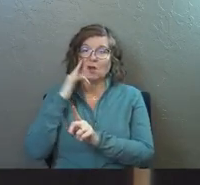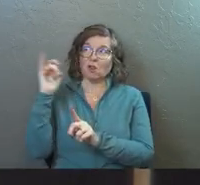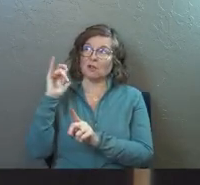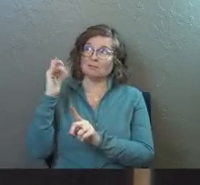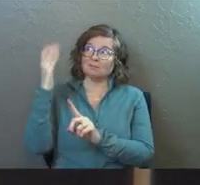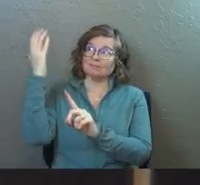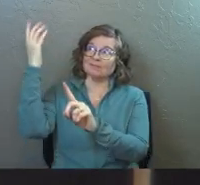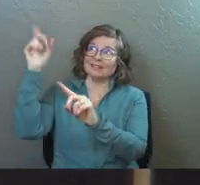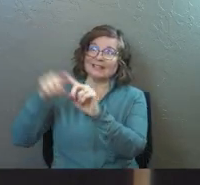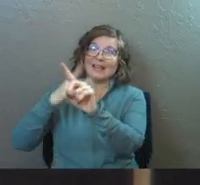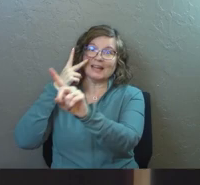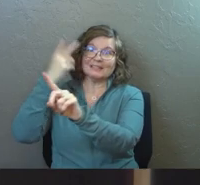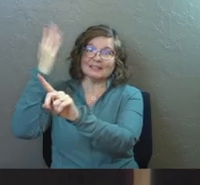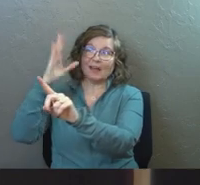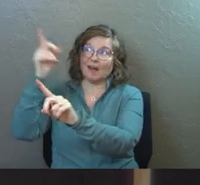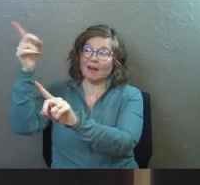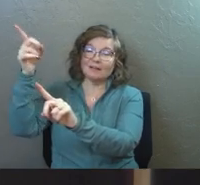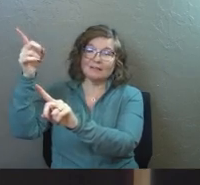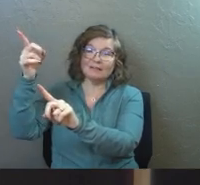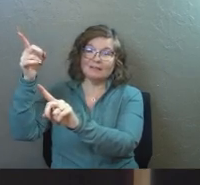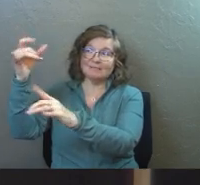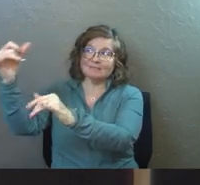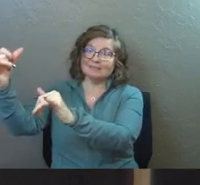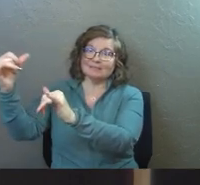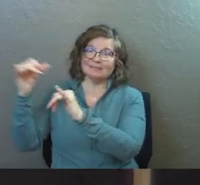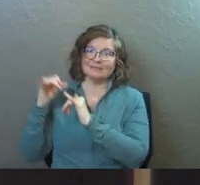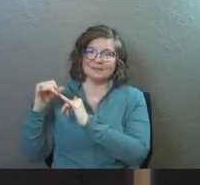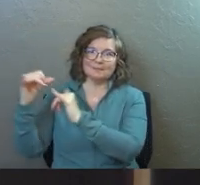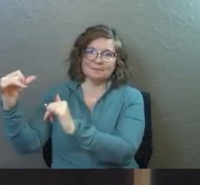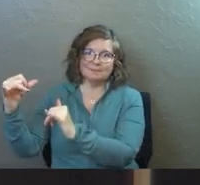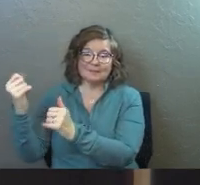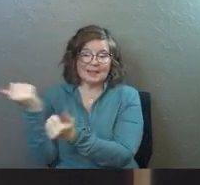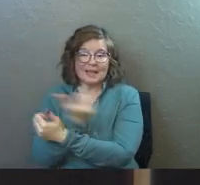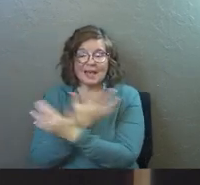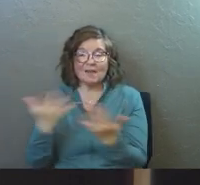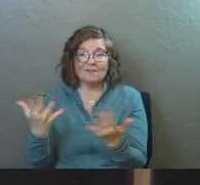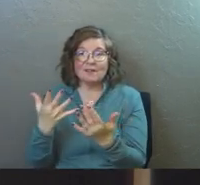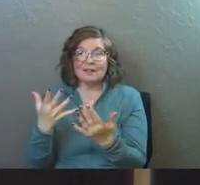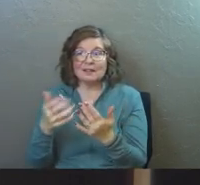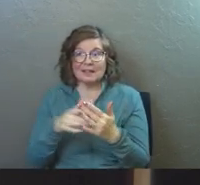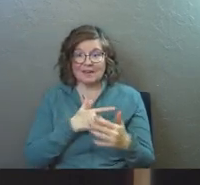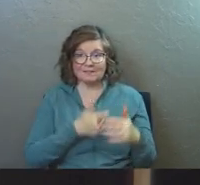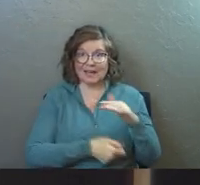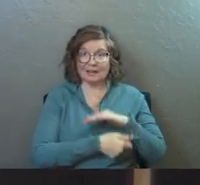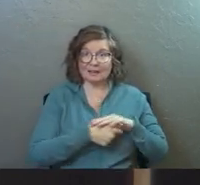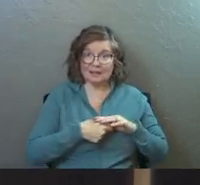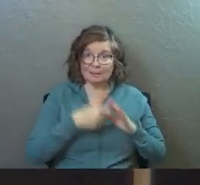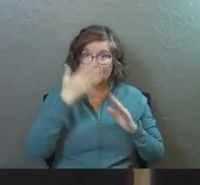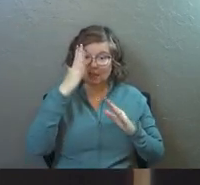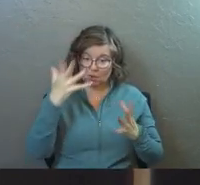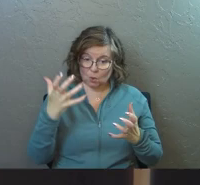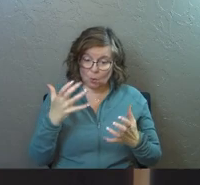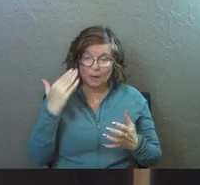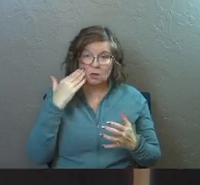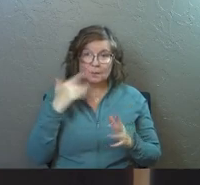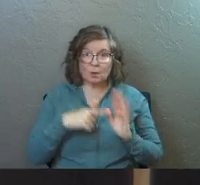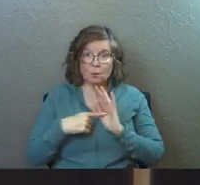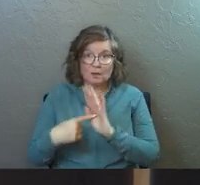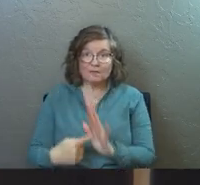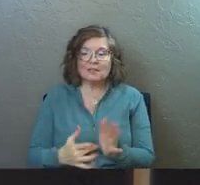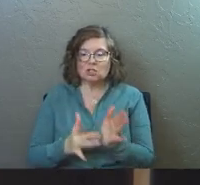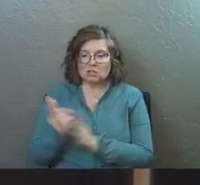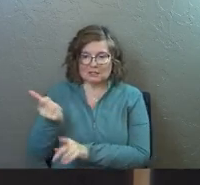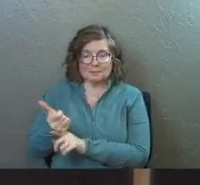God. Jesus is the image of the invisible God. Everything that felt hidden to you about God that you wanted to be